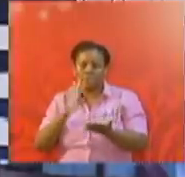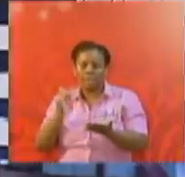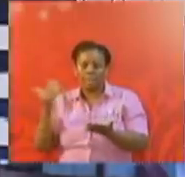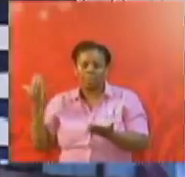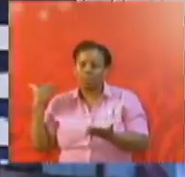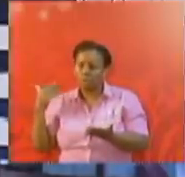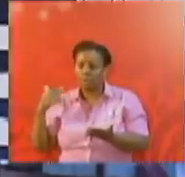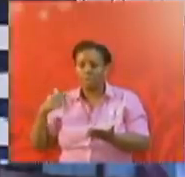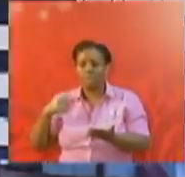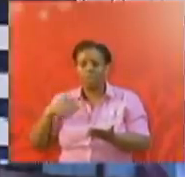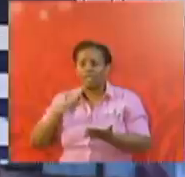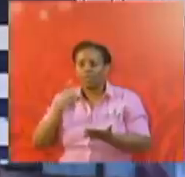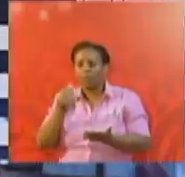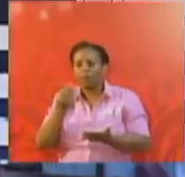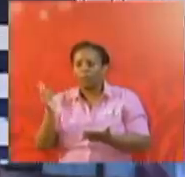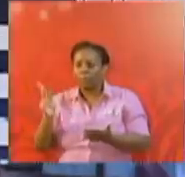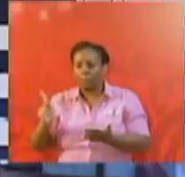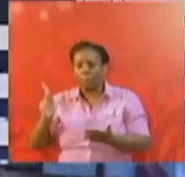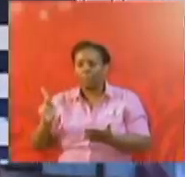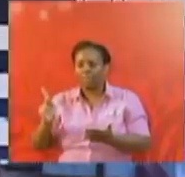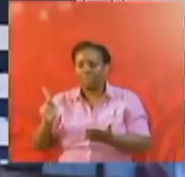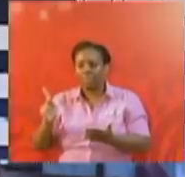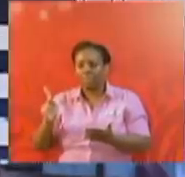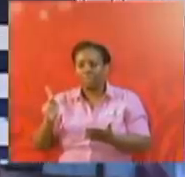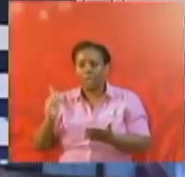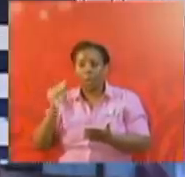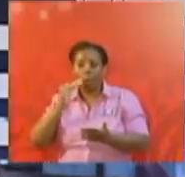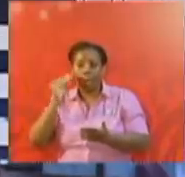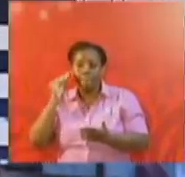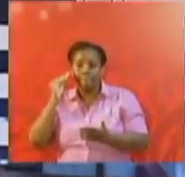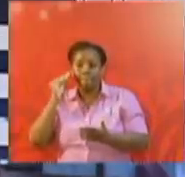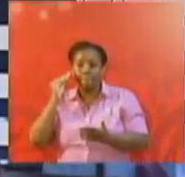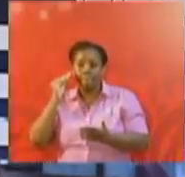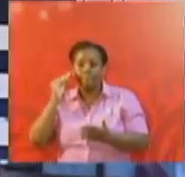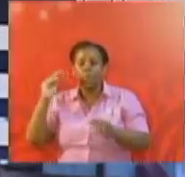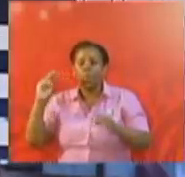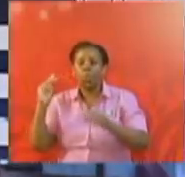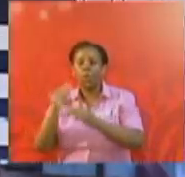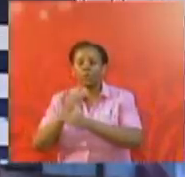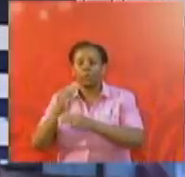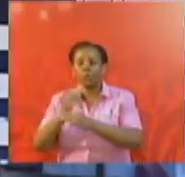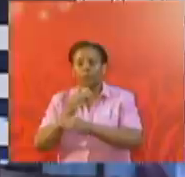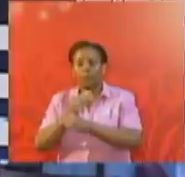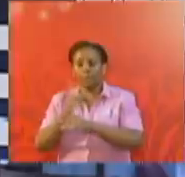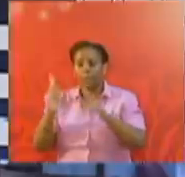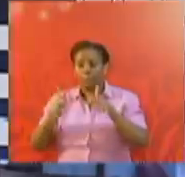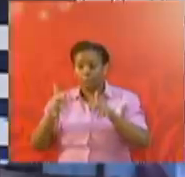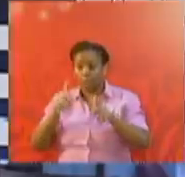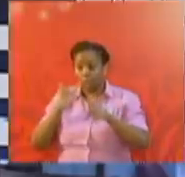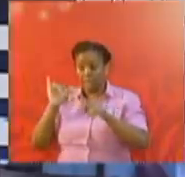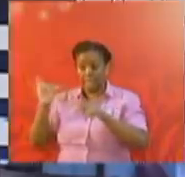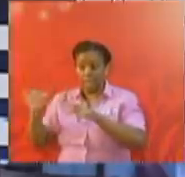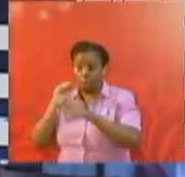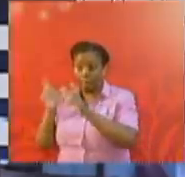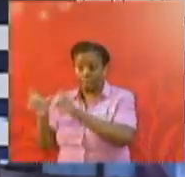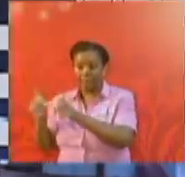patients who are deteriorating at home because they're at home, they are quarantined, they have a little bit of shortness